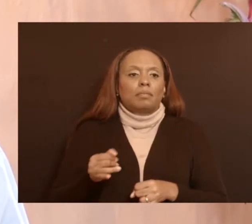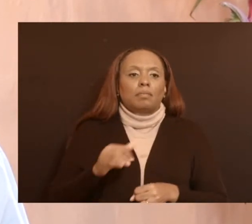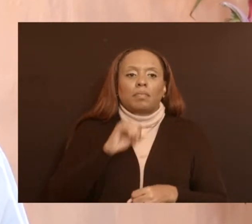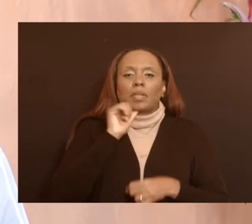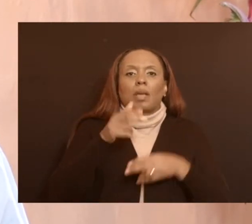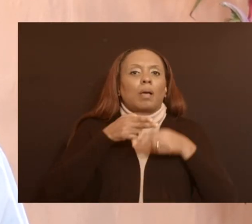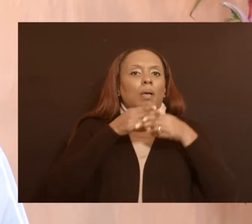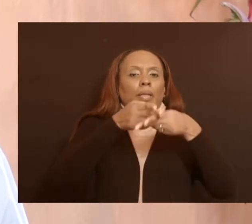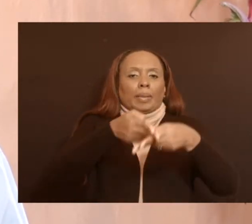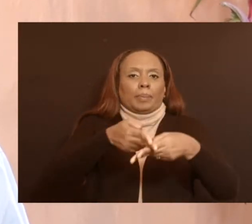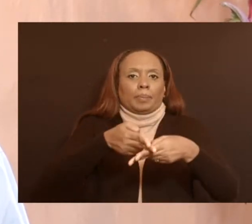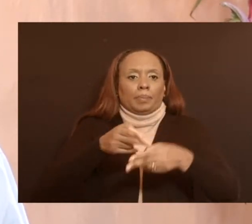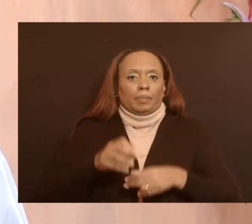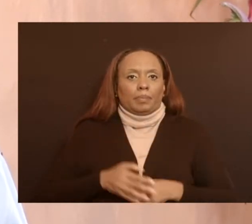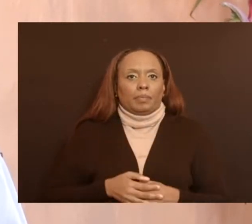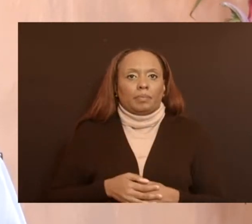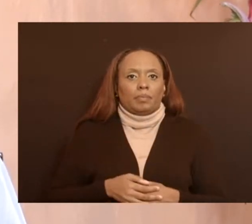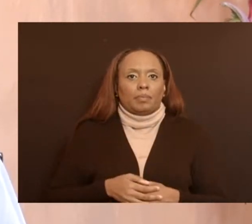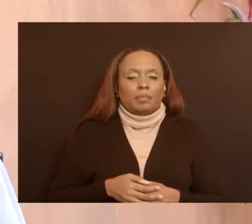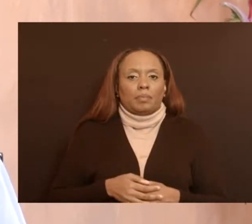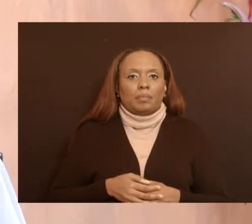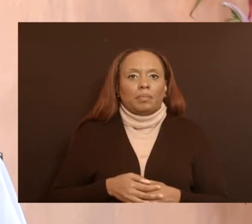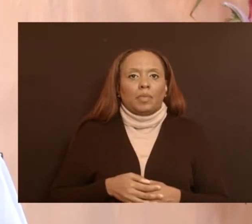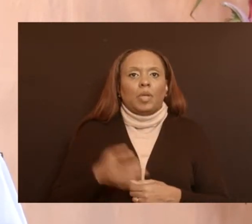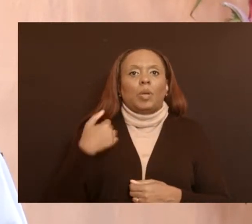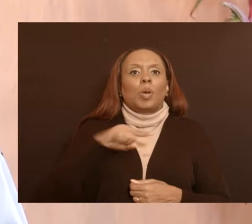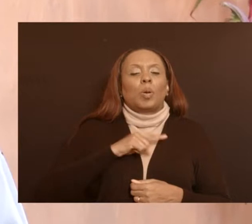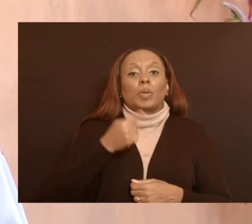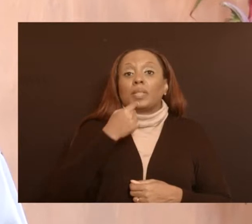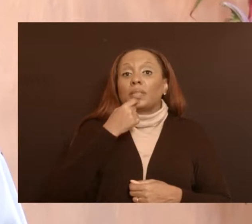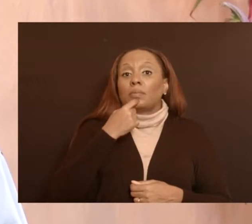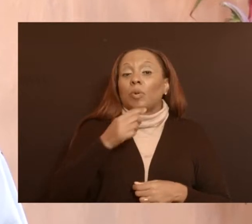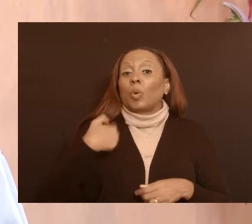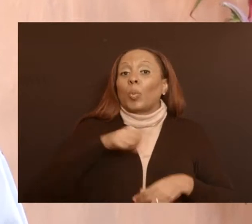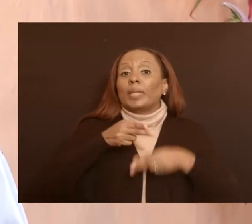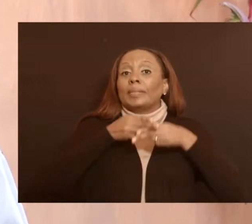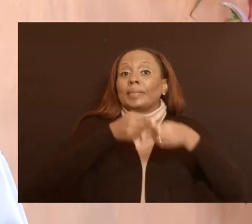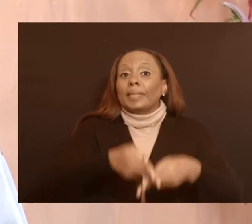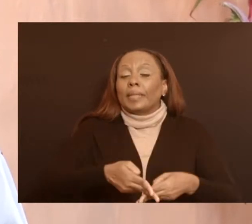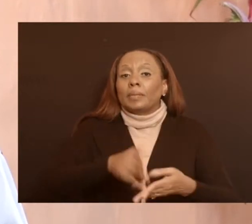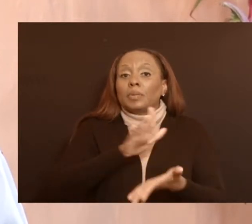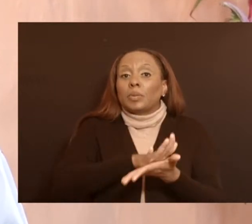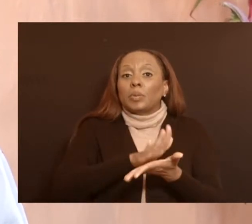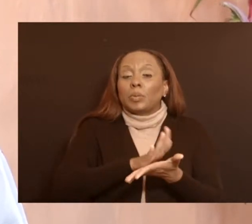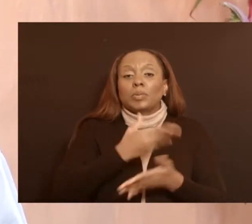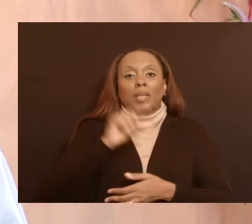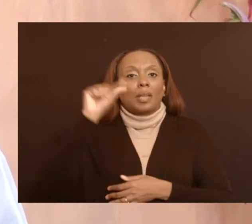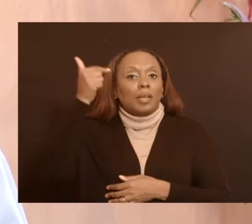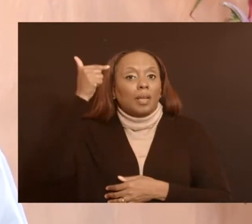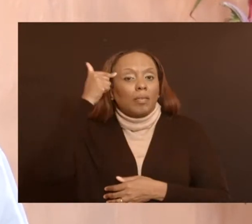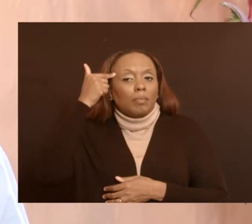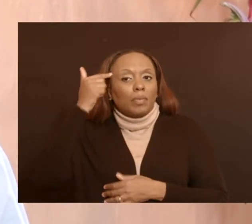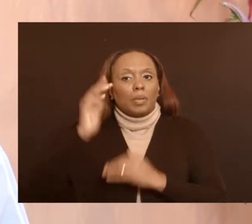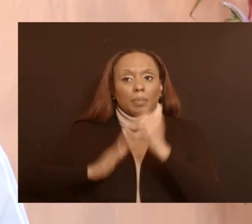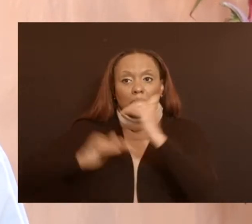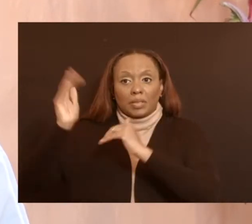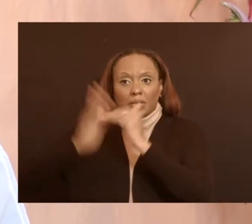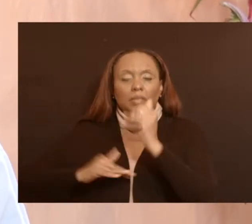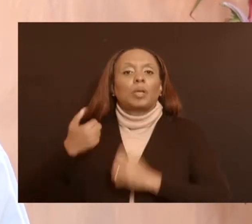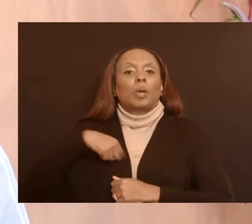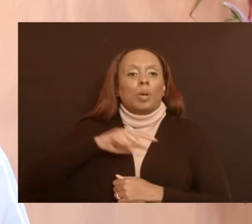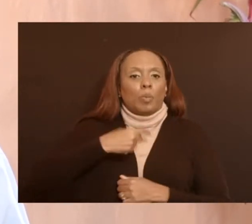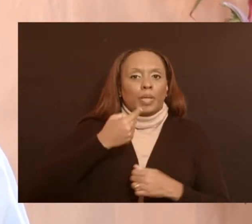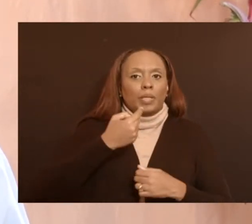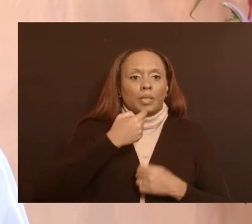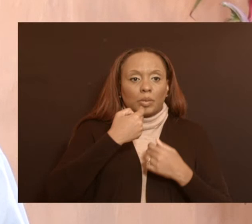with COVID. We have done so in relation to schools and to government facilities. We came to you with the psychiatric hospital